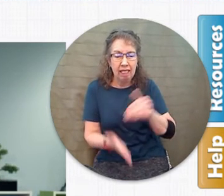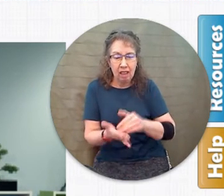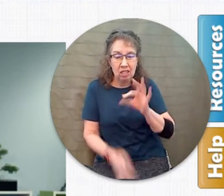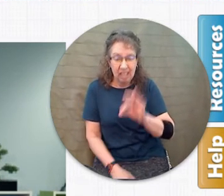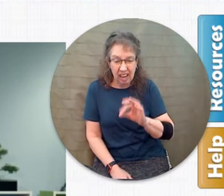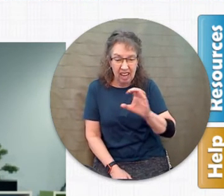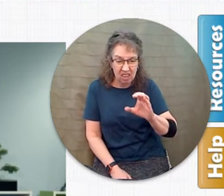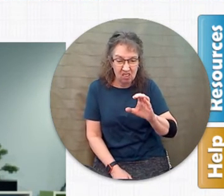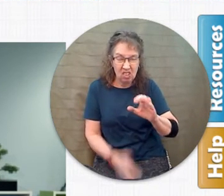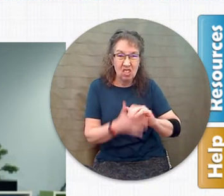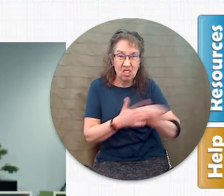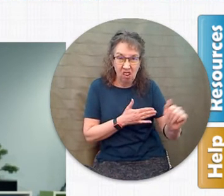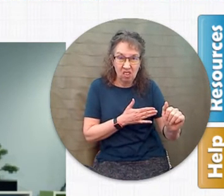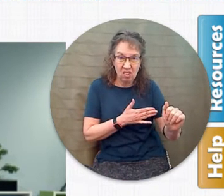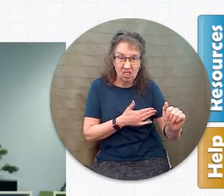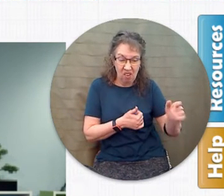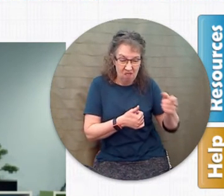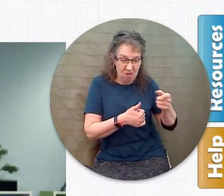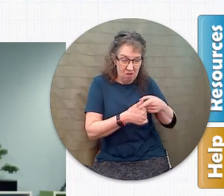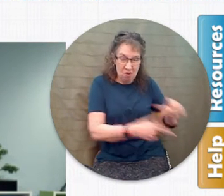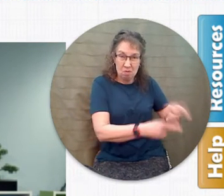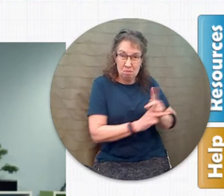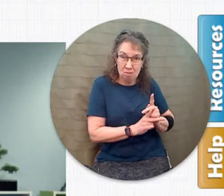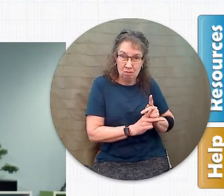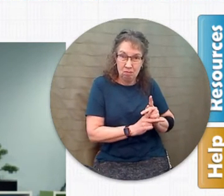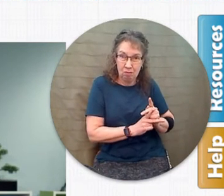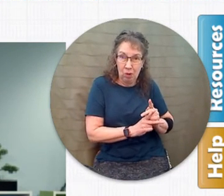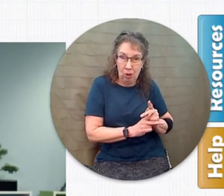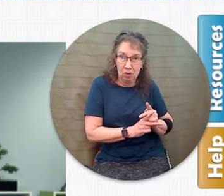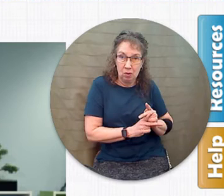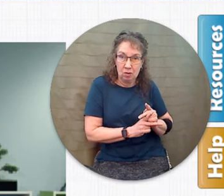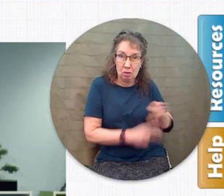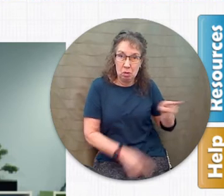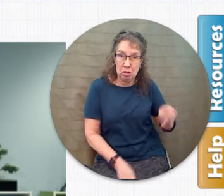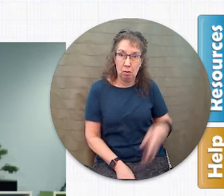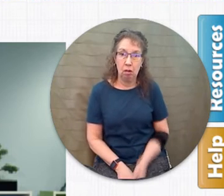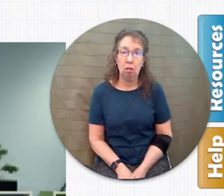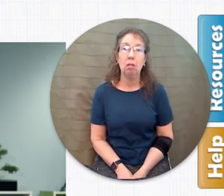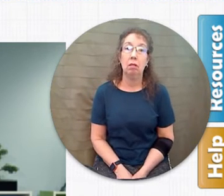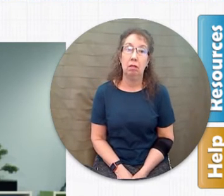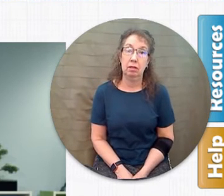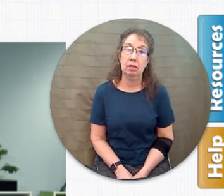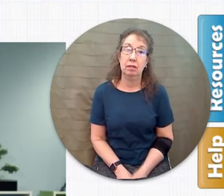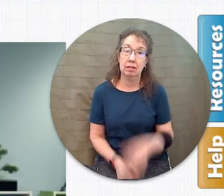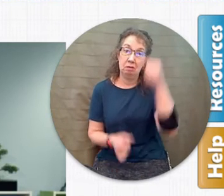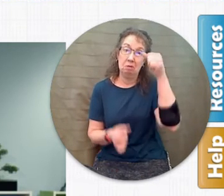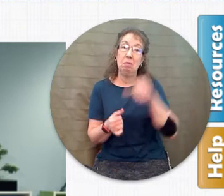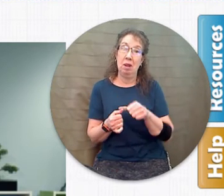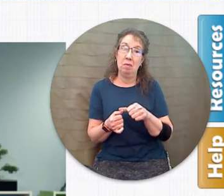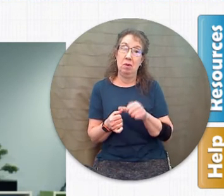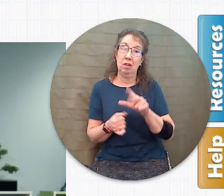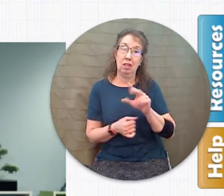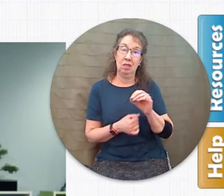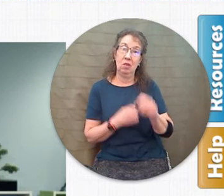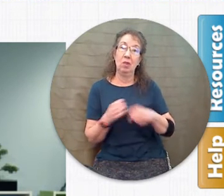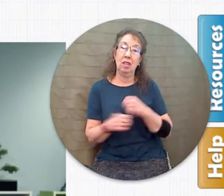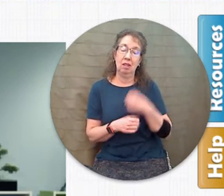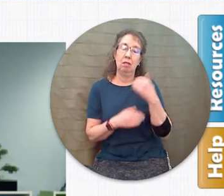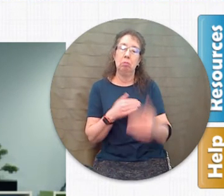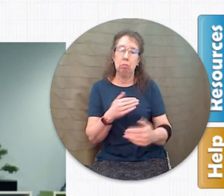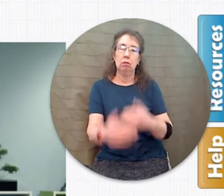$99,900 of your original principal. Yeah, I mean, you got to remember this is a 30-year process. So